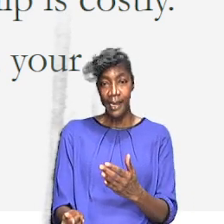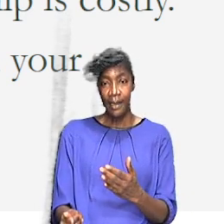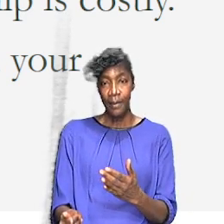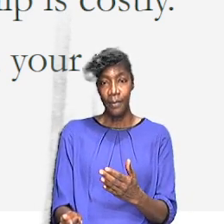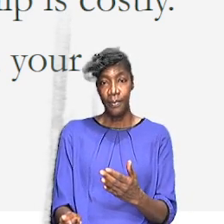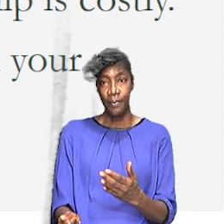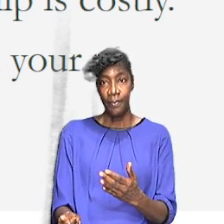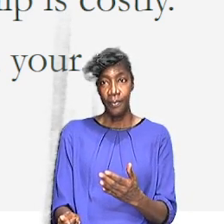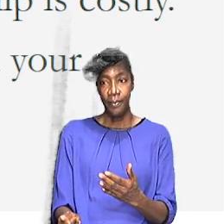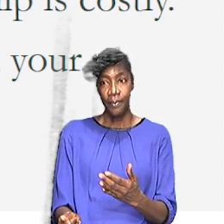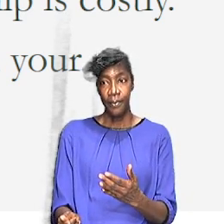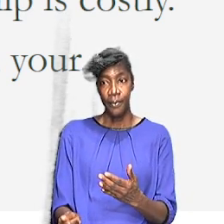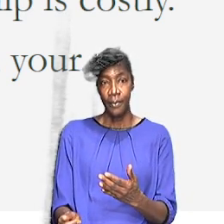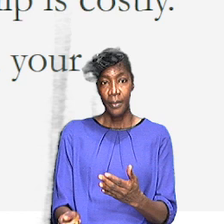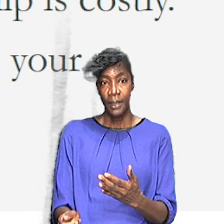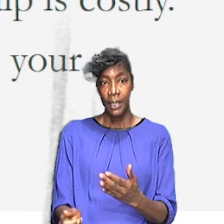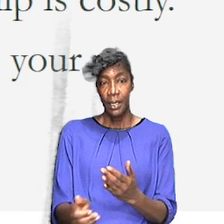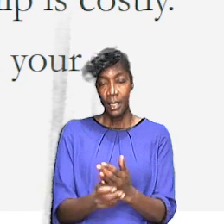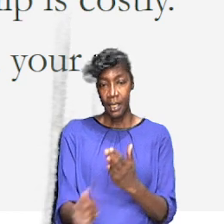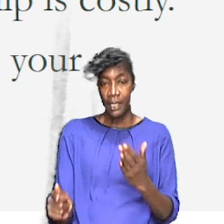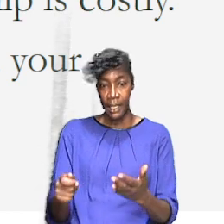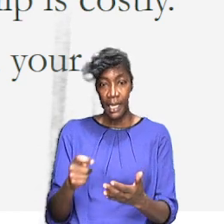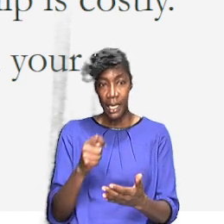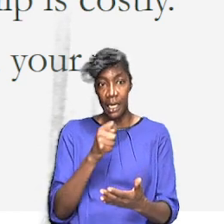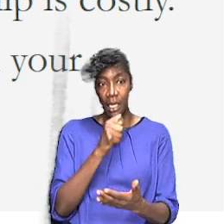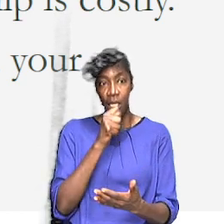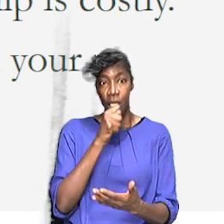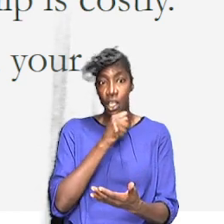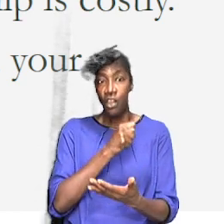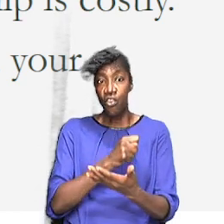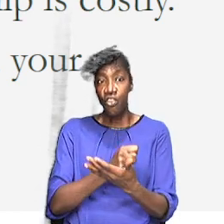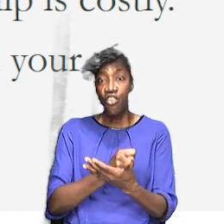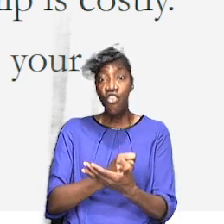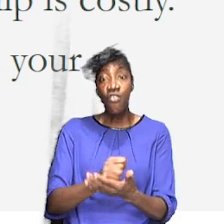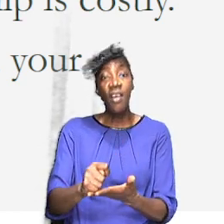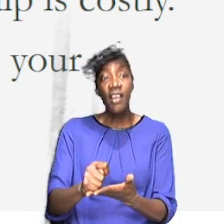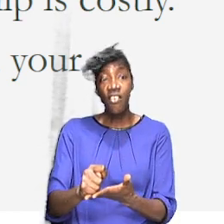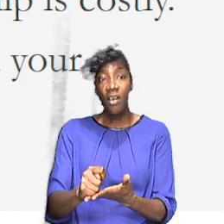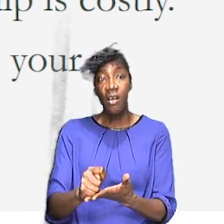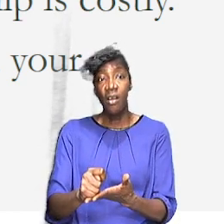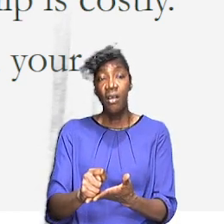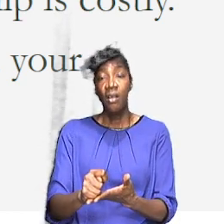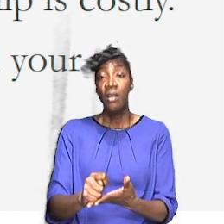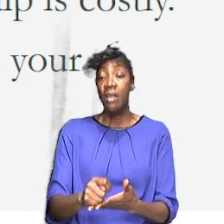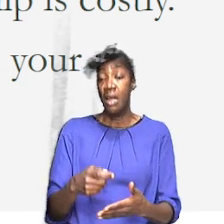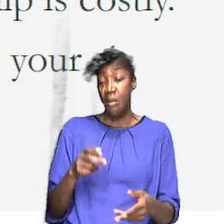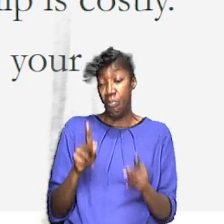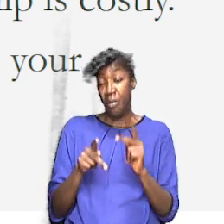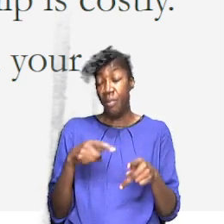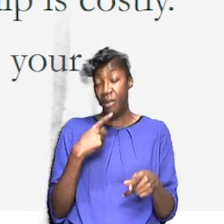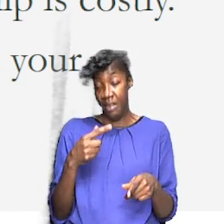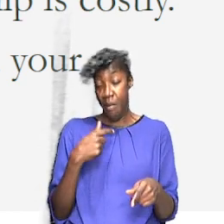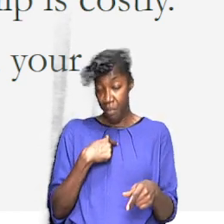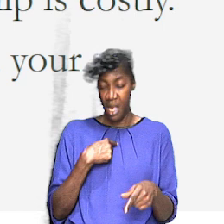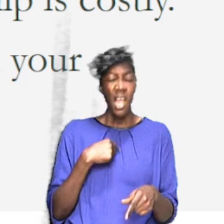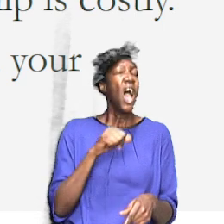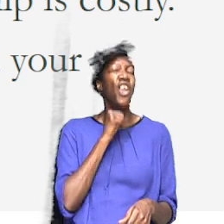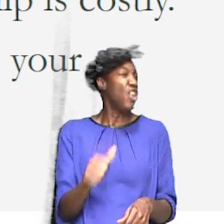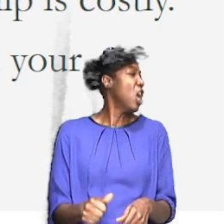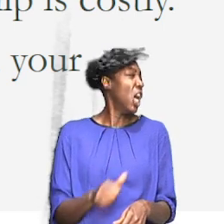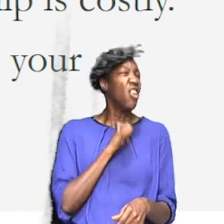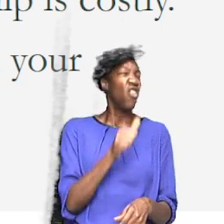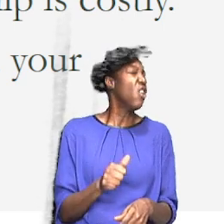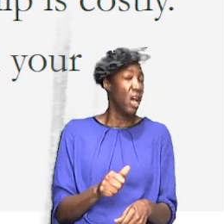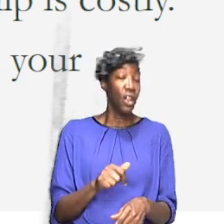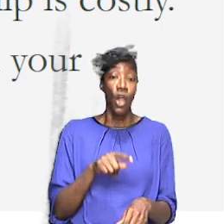people say, but me not do this, and the house of God, then pay me. Or me not do this. But they don't realize, brethren, that just the fact that whatever